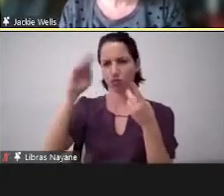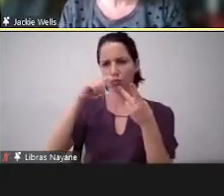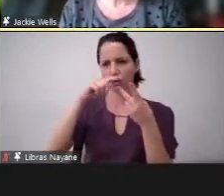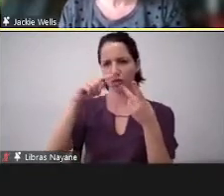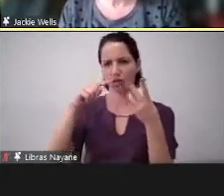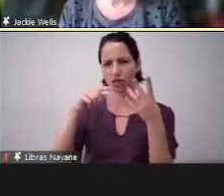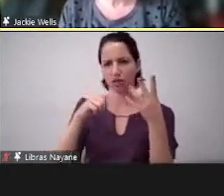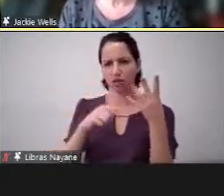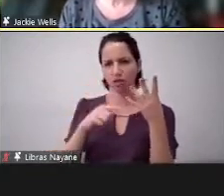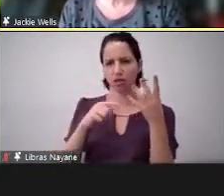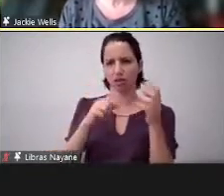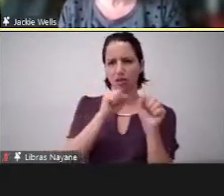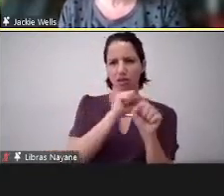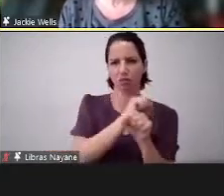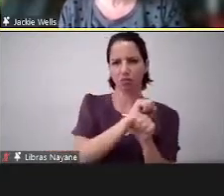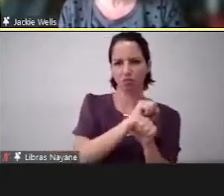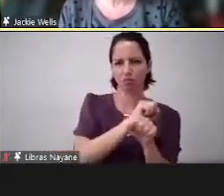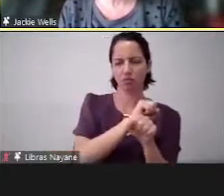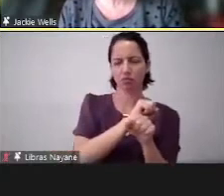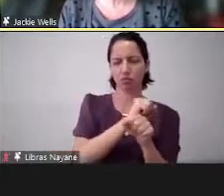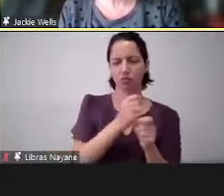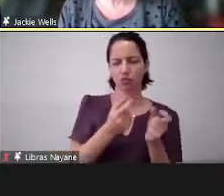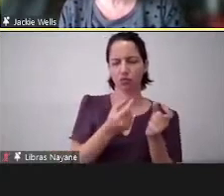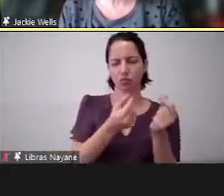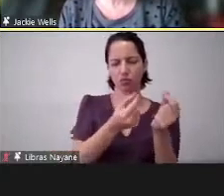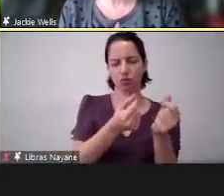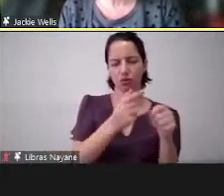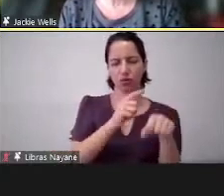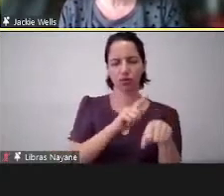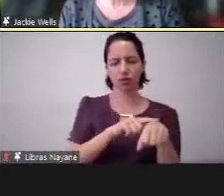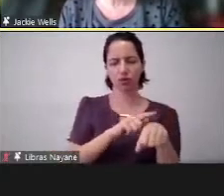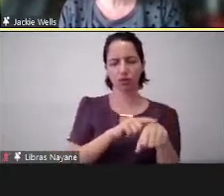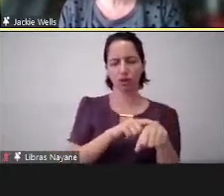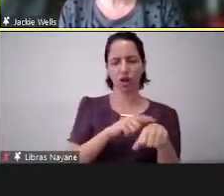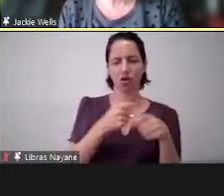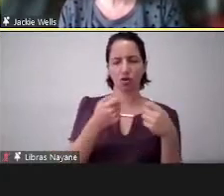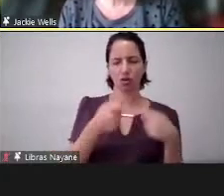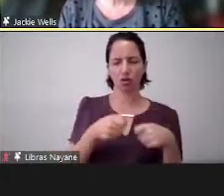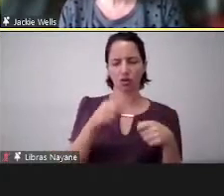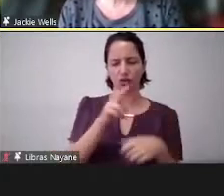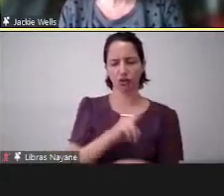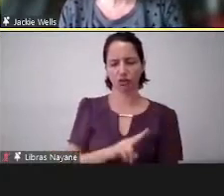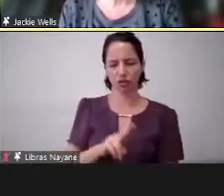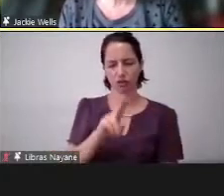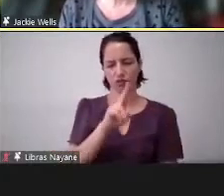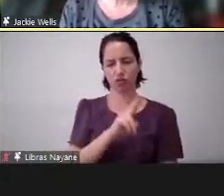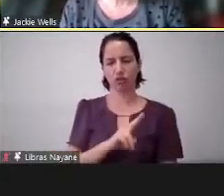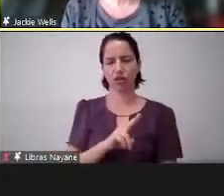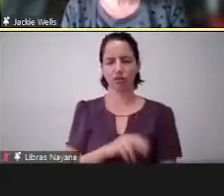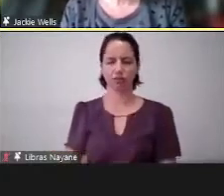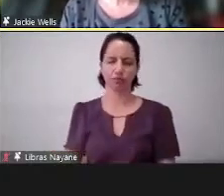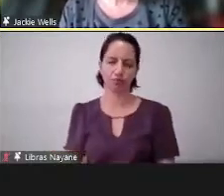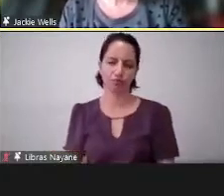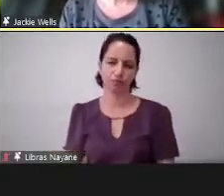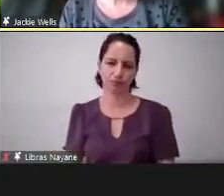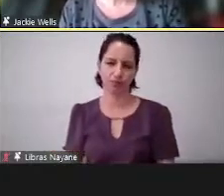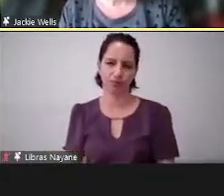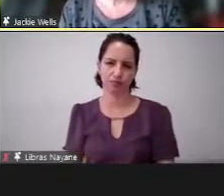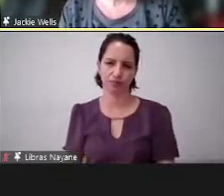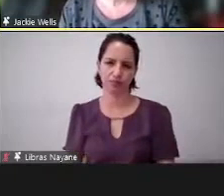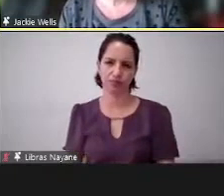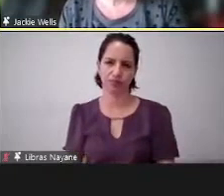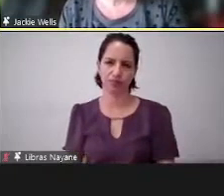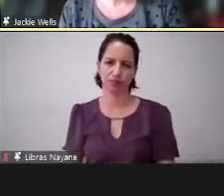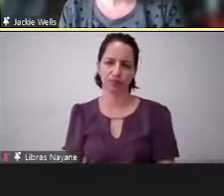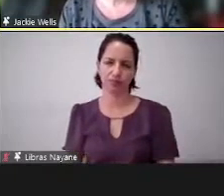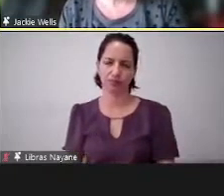DB and DC would be perceived as widely as unfair and inequitable. And a